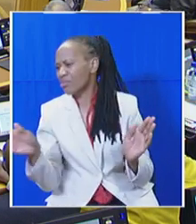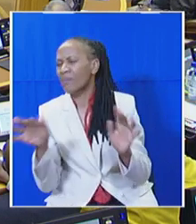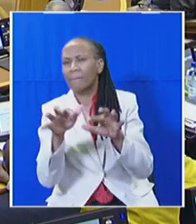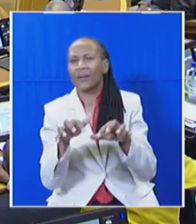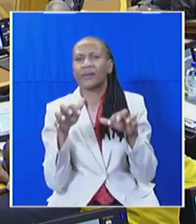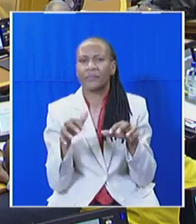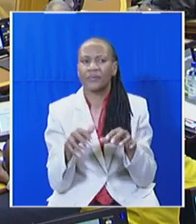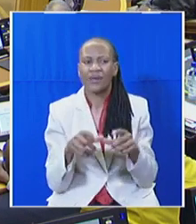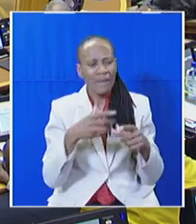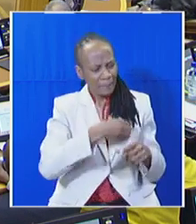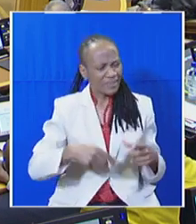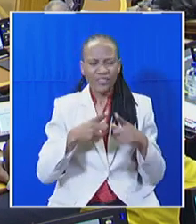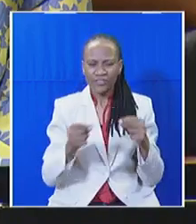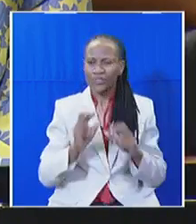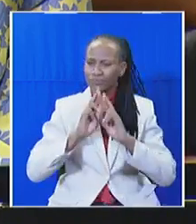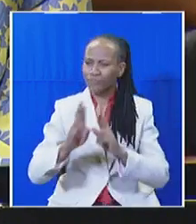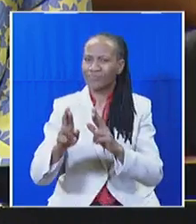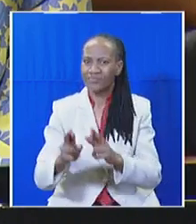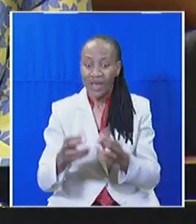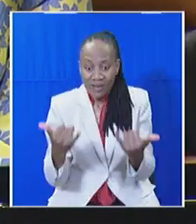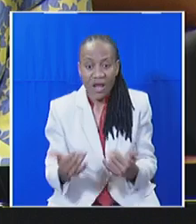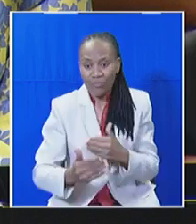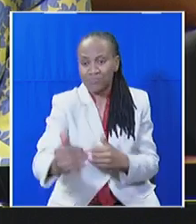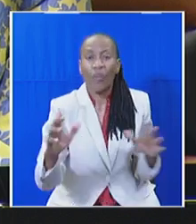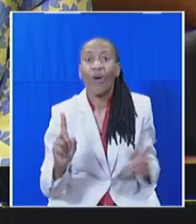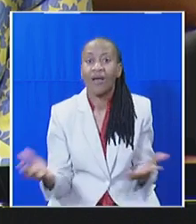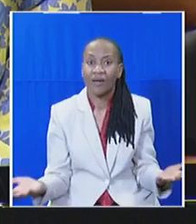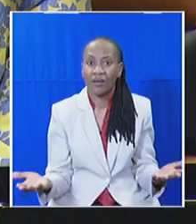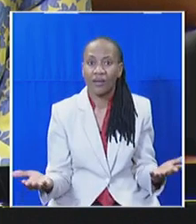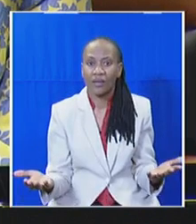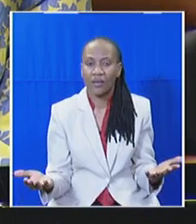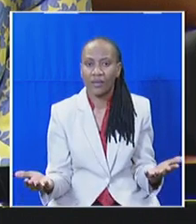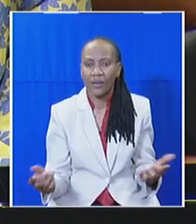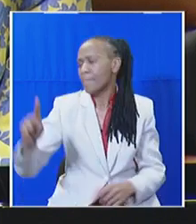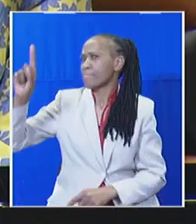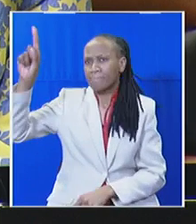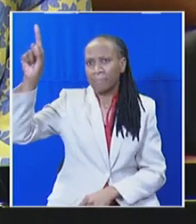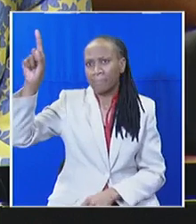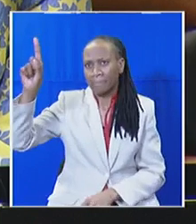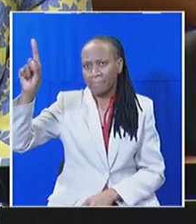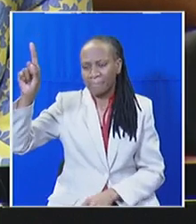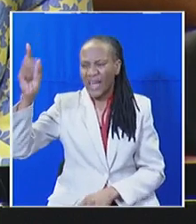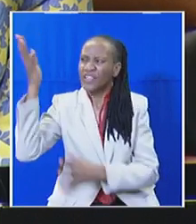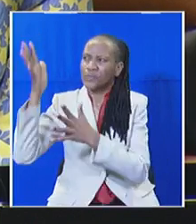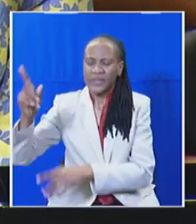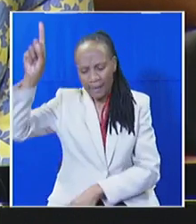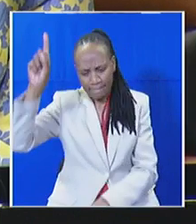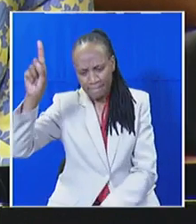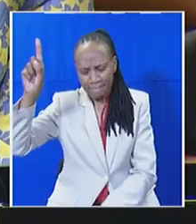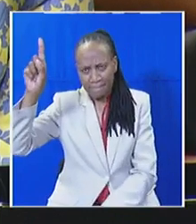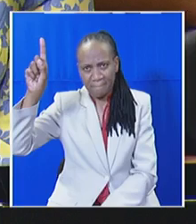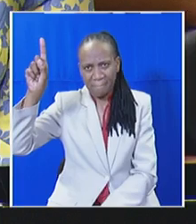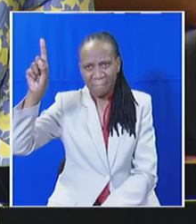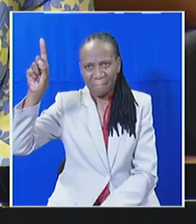has answered his question, and now what? Nothing. Order, Madam Speaker. A point of order, Madam He Speaker. didn't even break his bench. He didn't